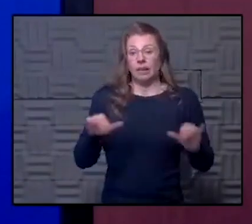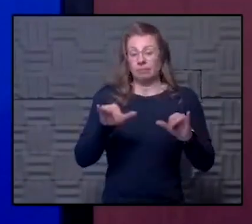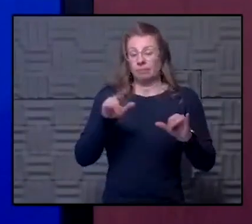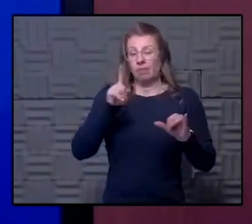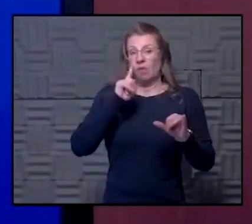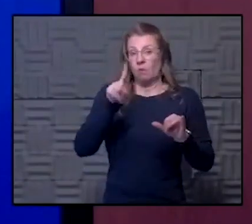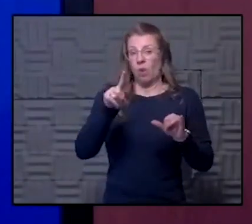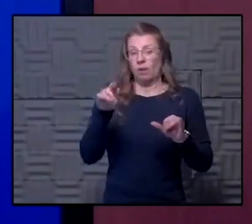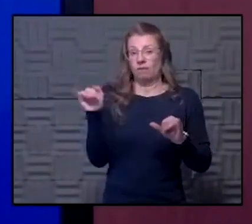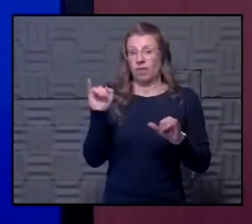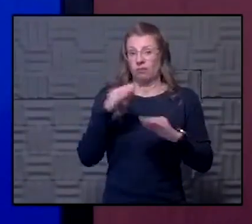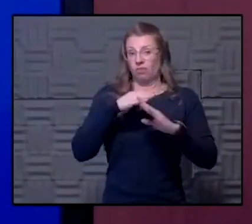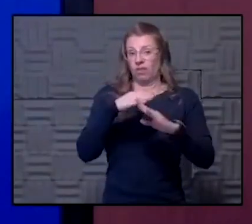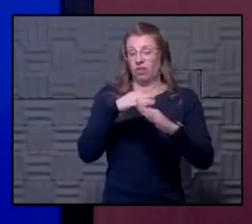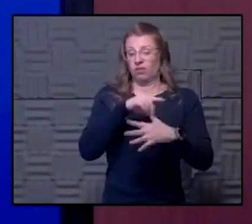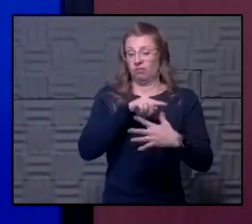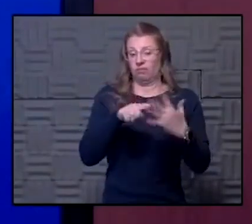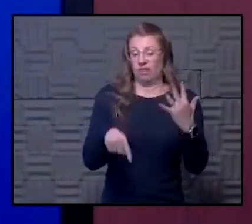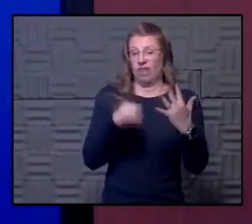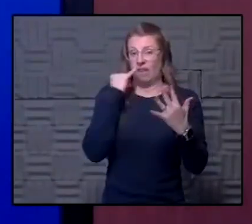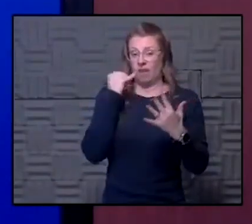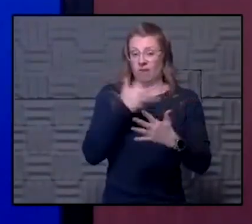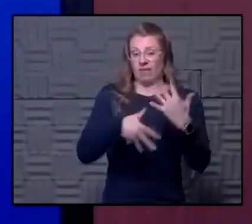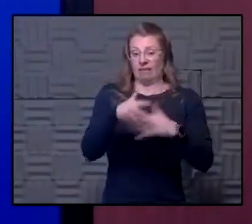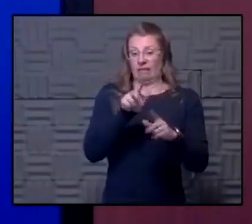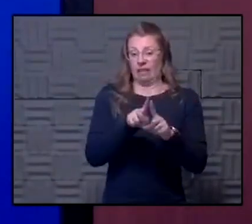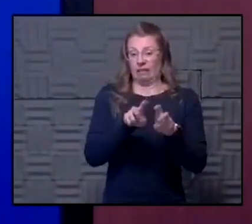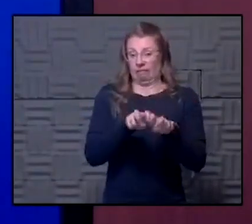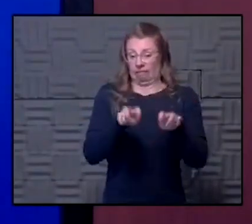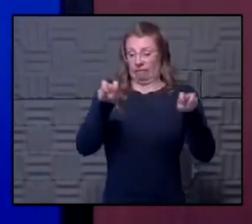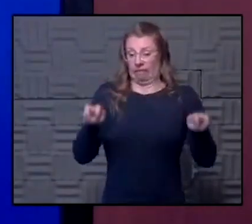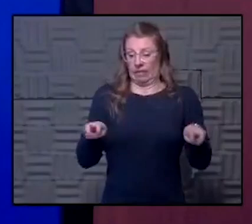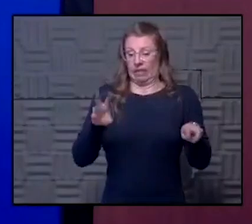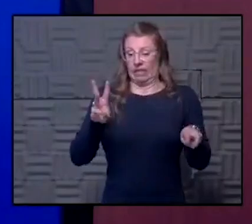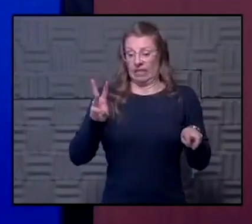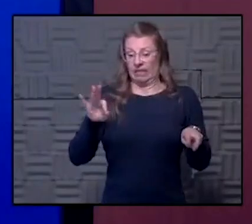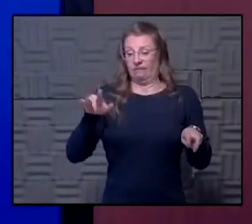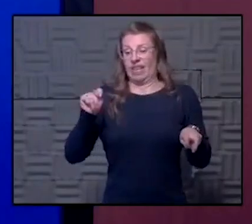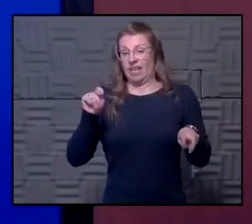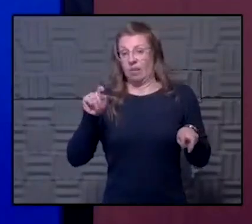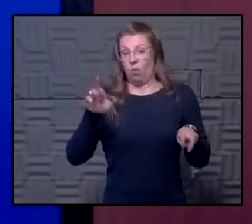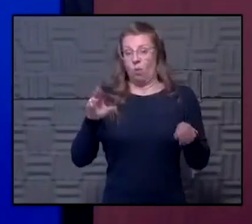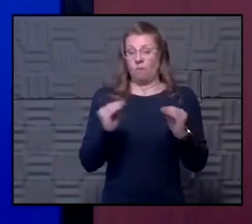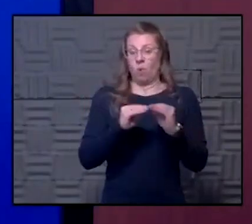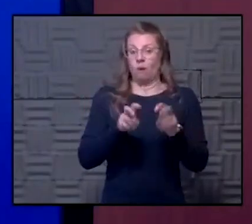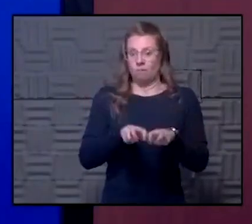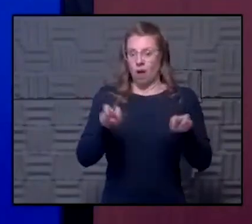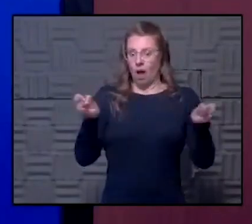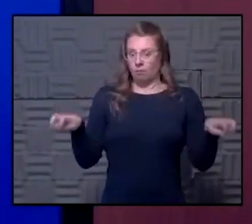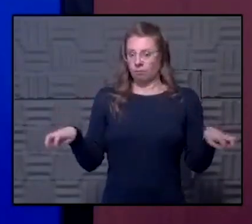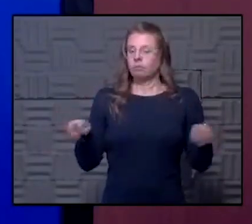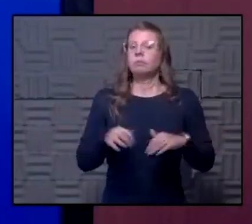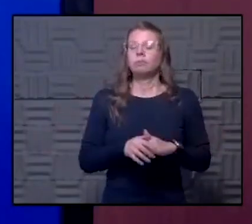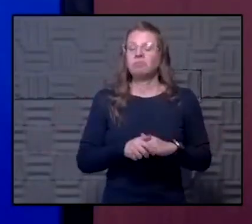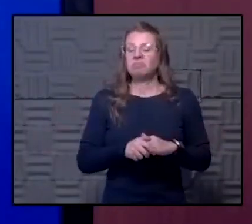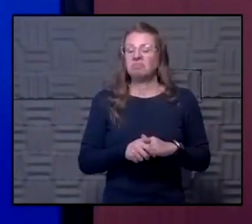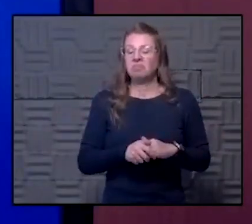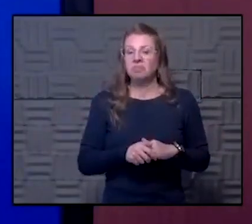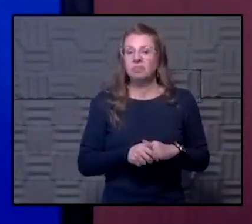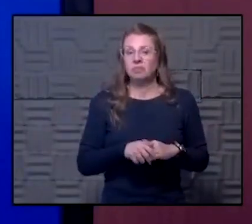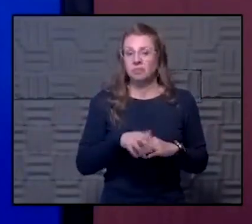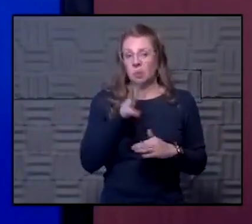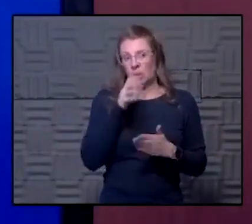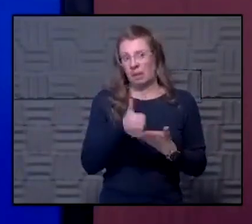prevention practices apply here. If you can physically distance yourself even from others, 6 feet or more, and the farther the better, that would